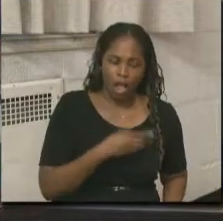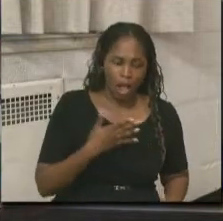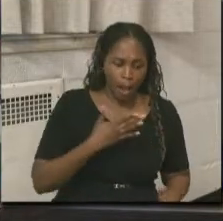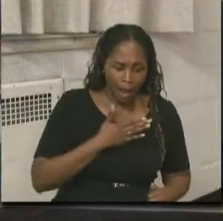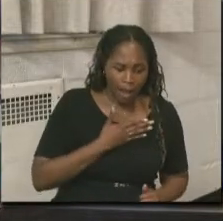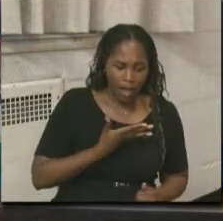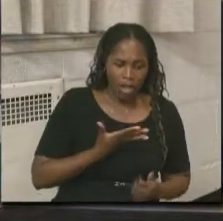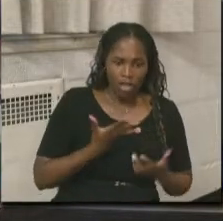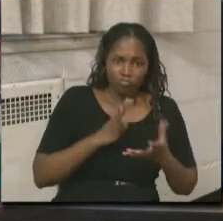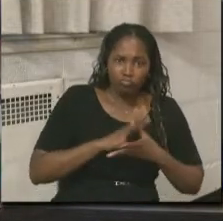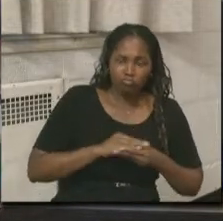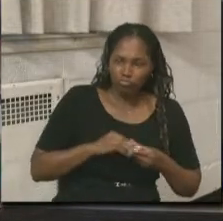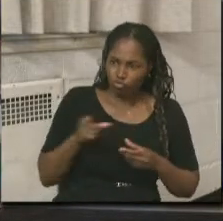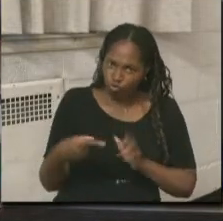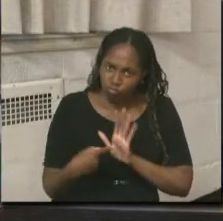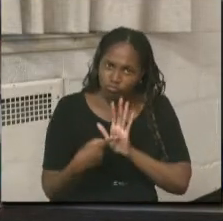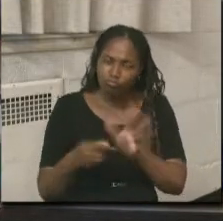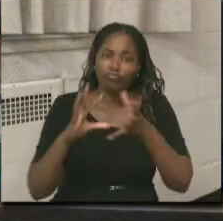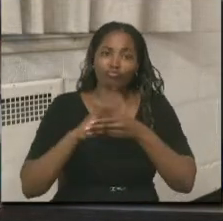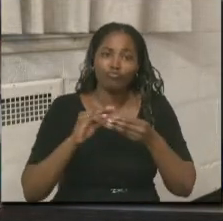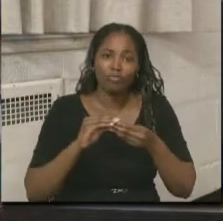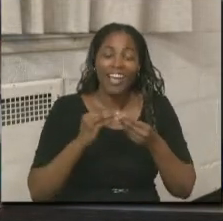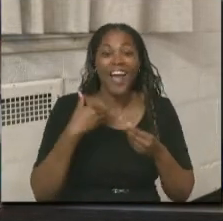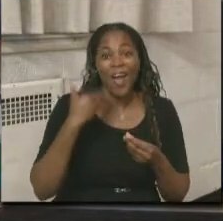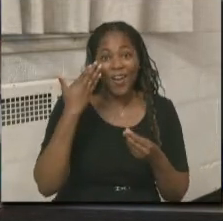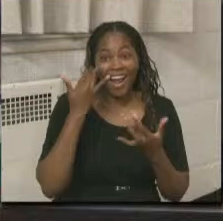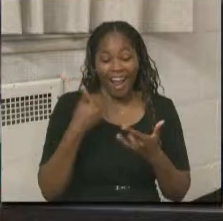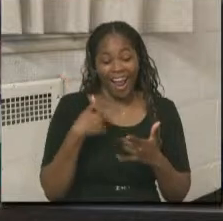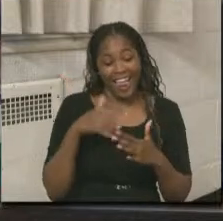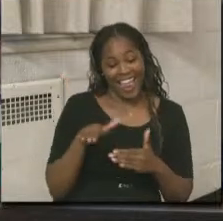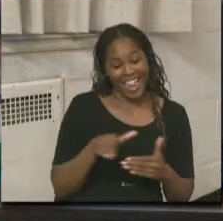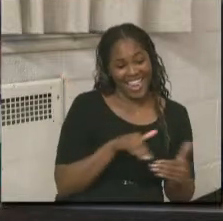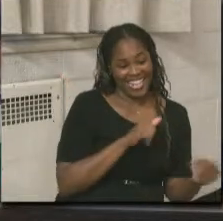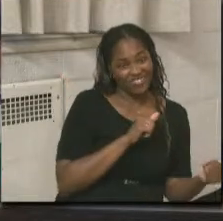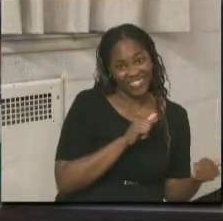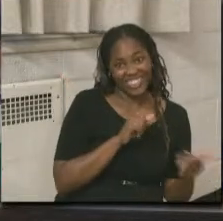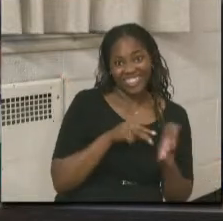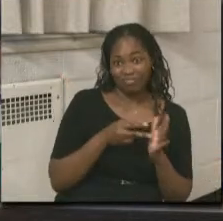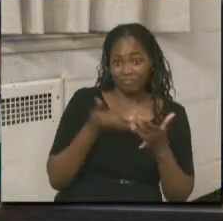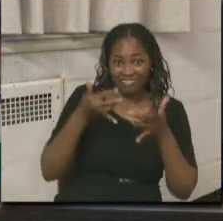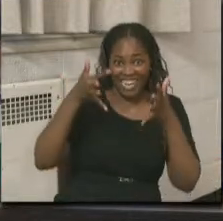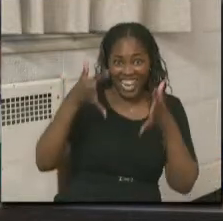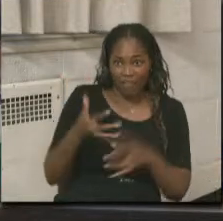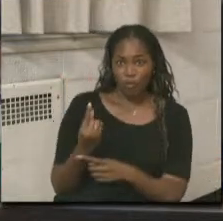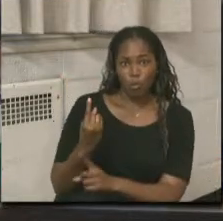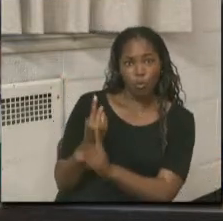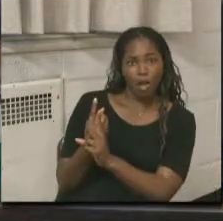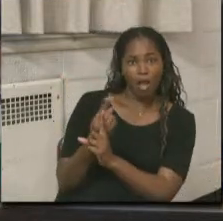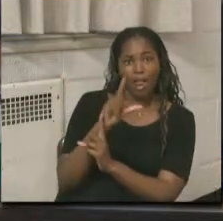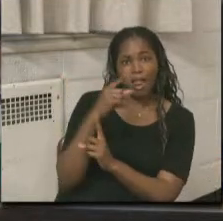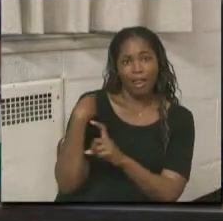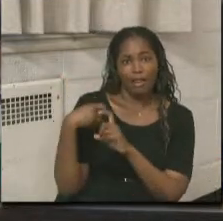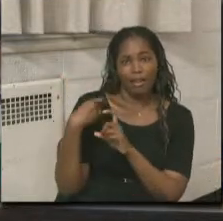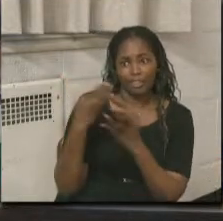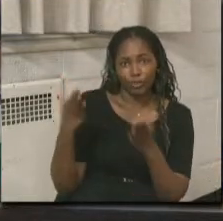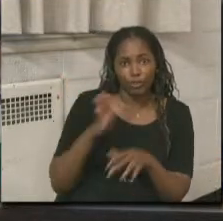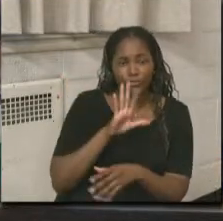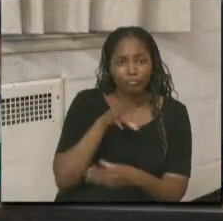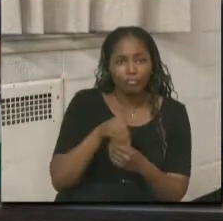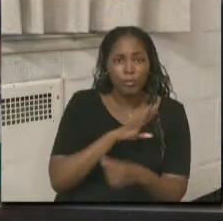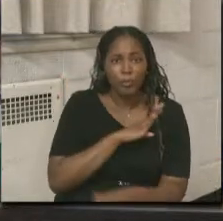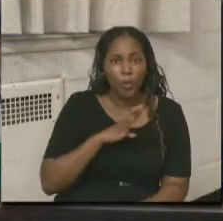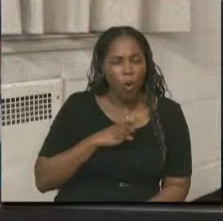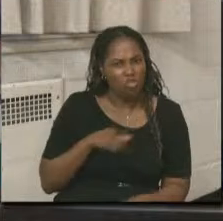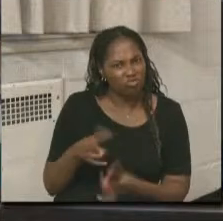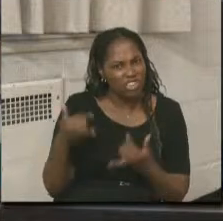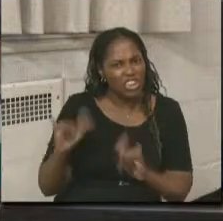And not only that, since I'm leaving, you will be the only Latina on the board, and you're still holding it down for us. You're still representing for us,